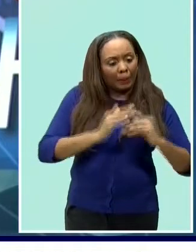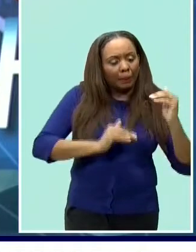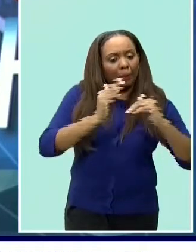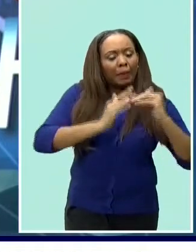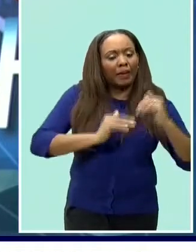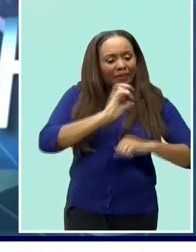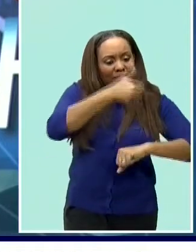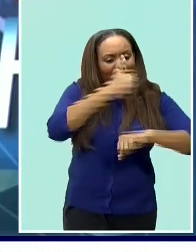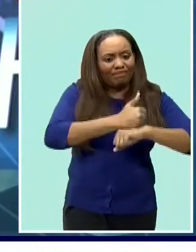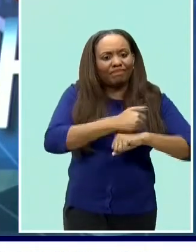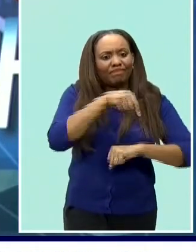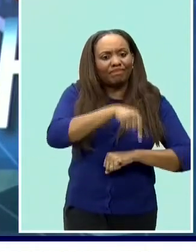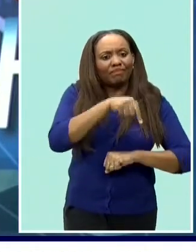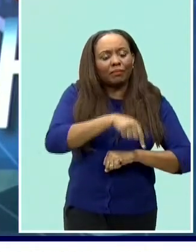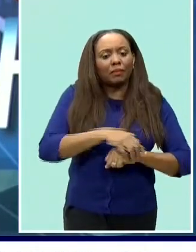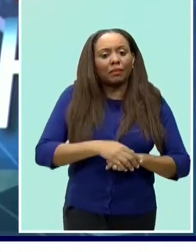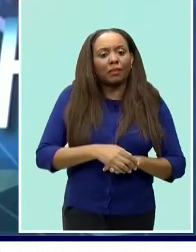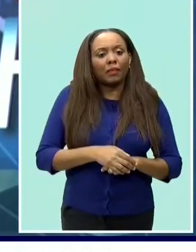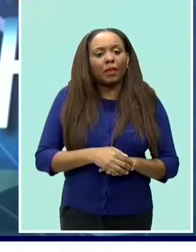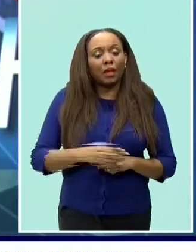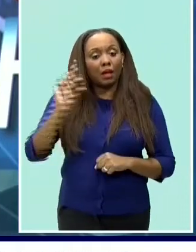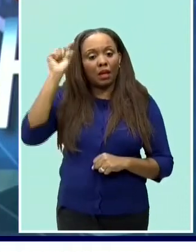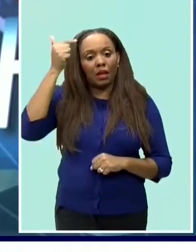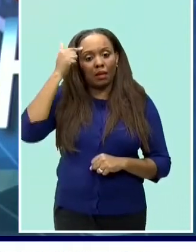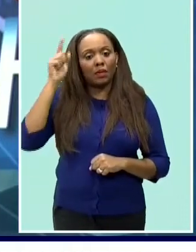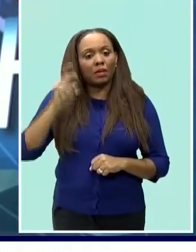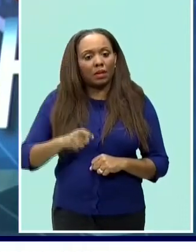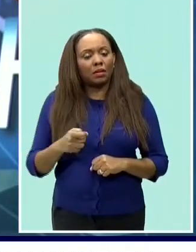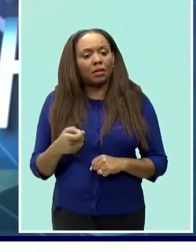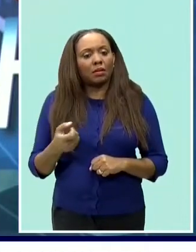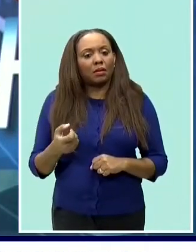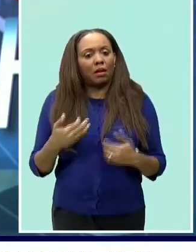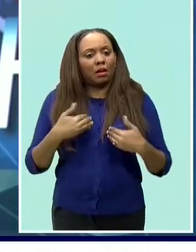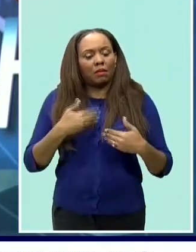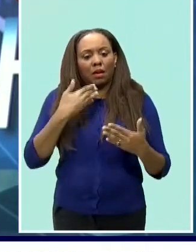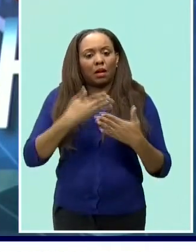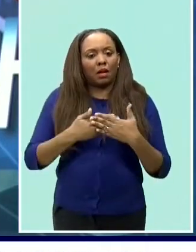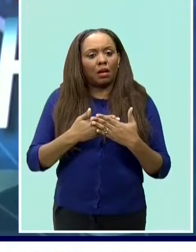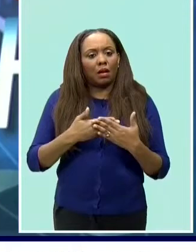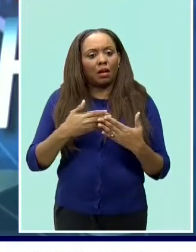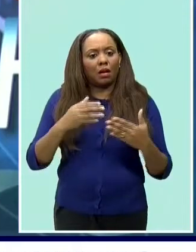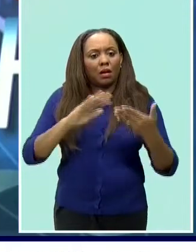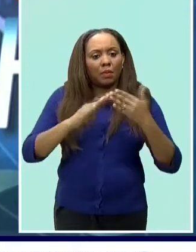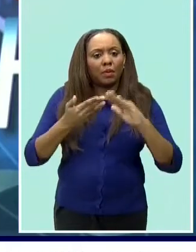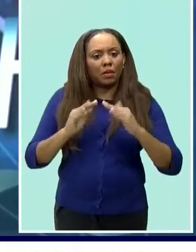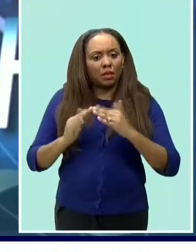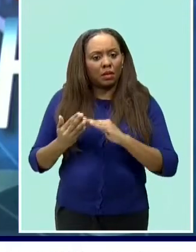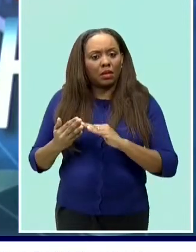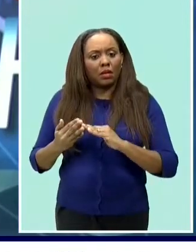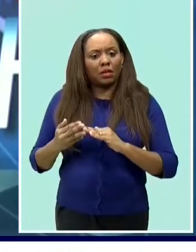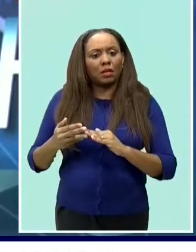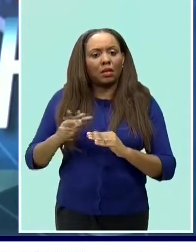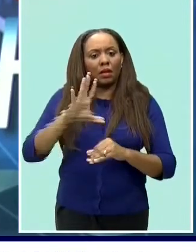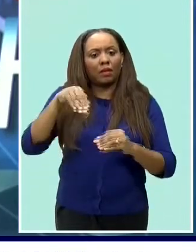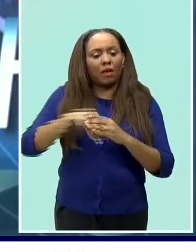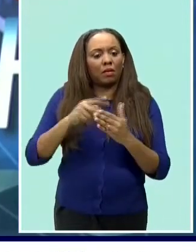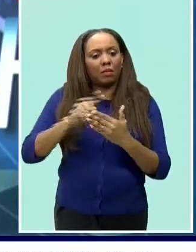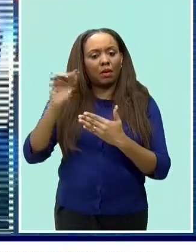is most important is for government to ensure wholesome communities are created within its housing projects going forward.